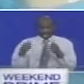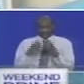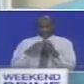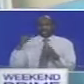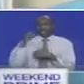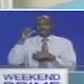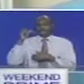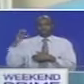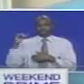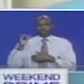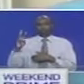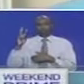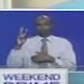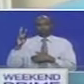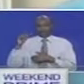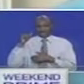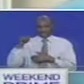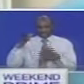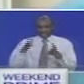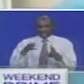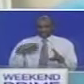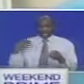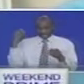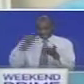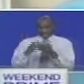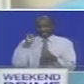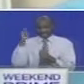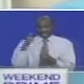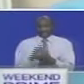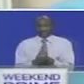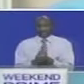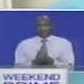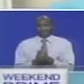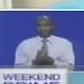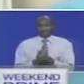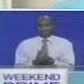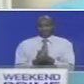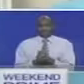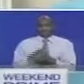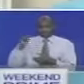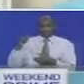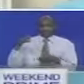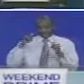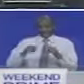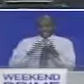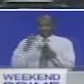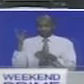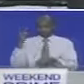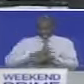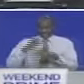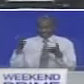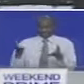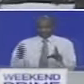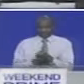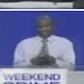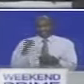Glasgow. Na hii sasa imeingia Kenya na itakuwa hapa kwa siku mbili.